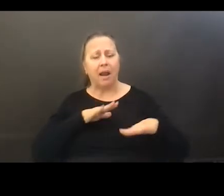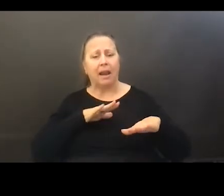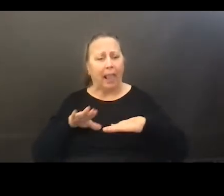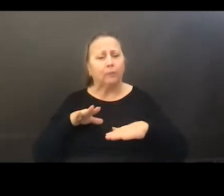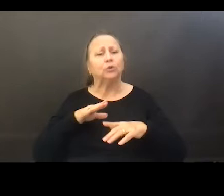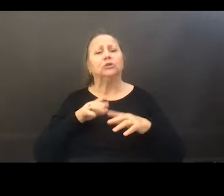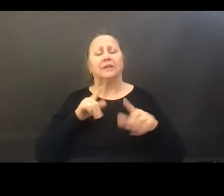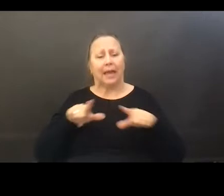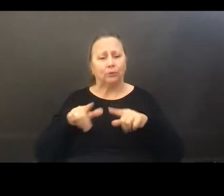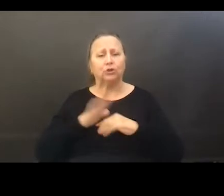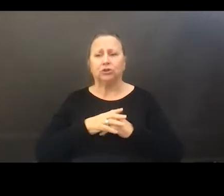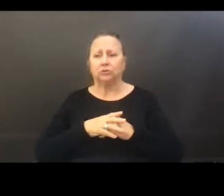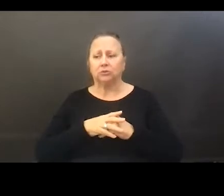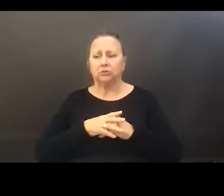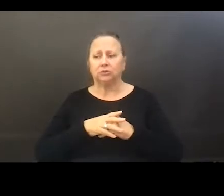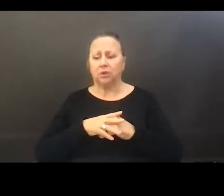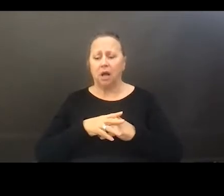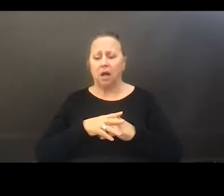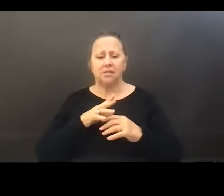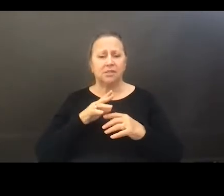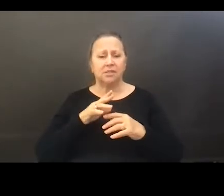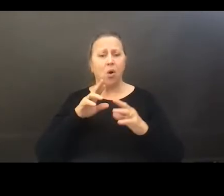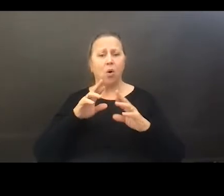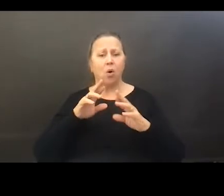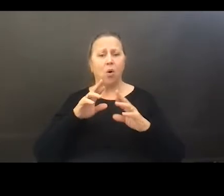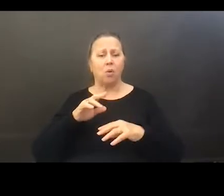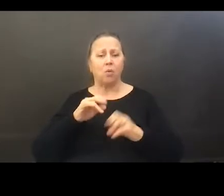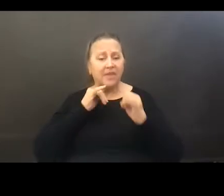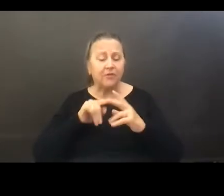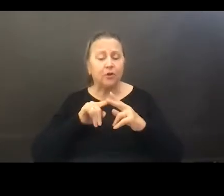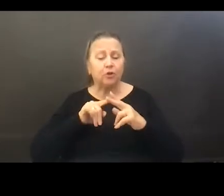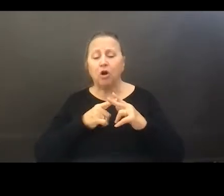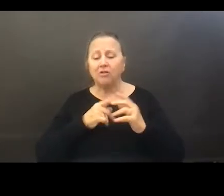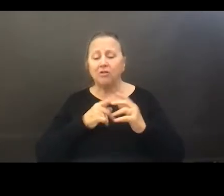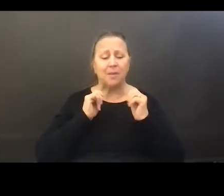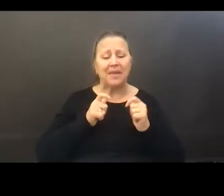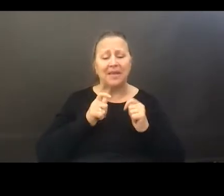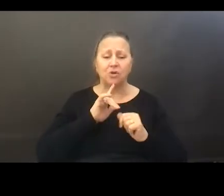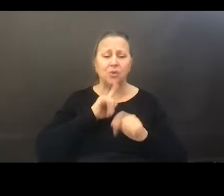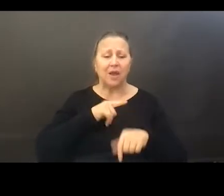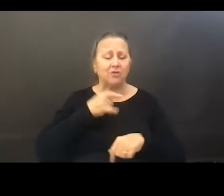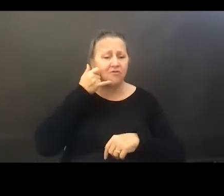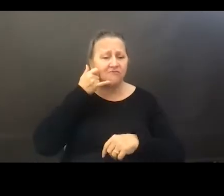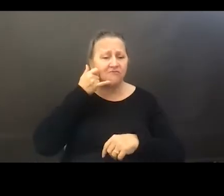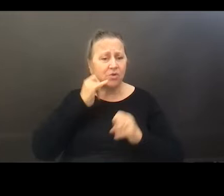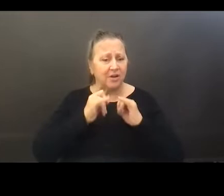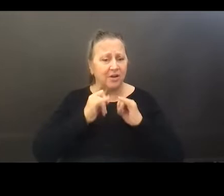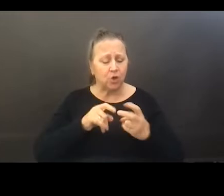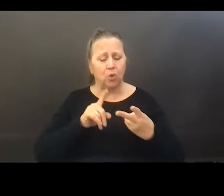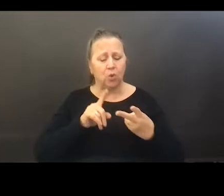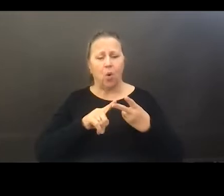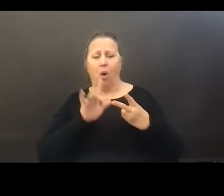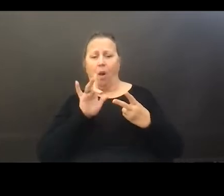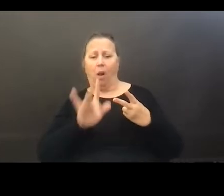interview starts the minute you either pick up that phone and answer that phone interview or click on to the Zoom when it's